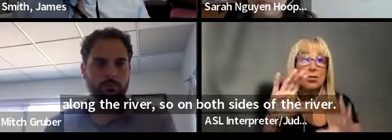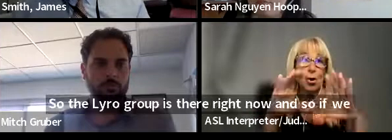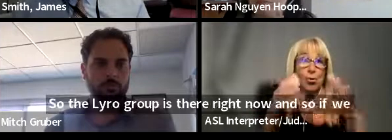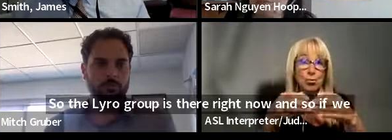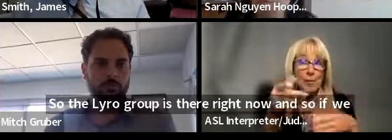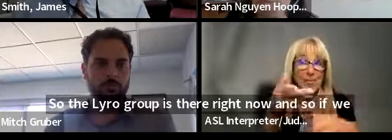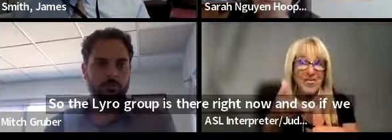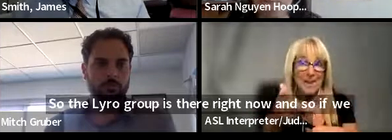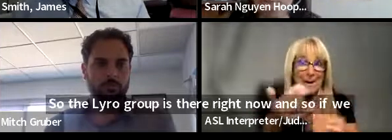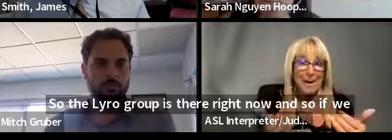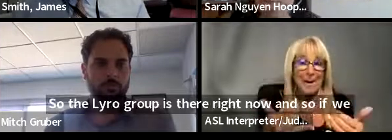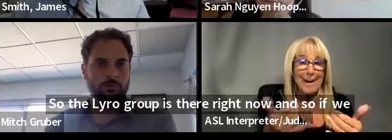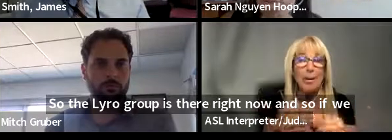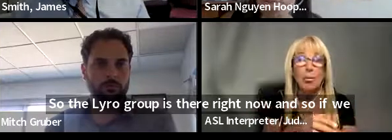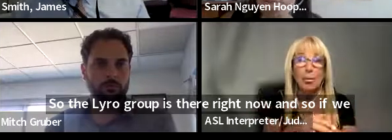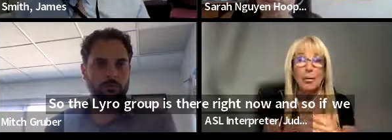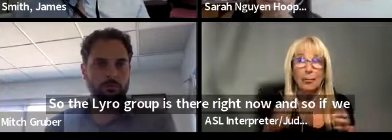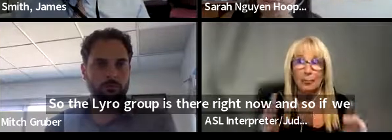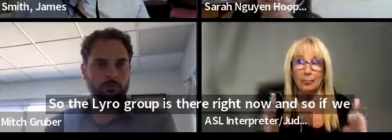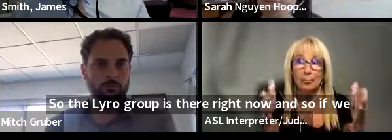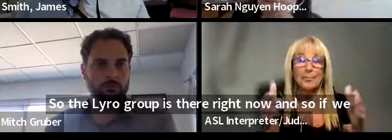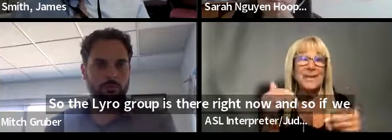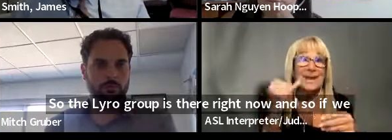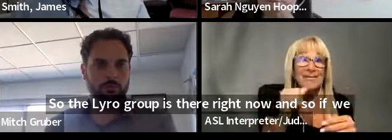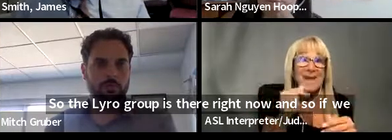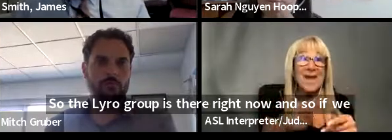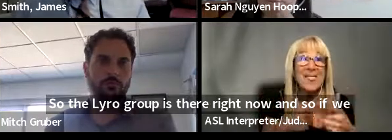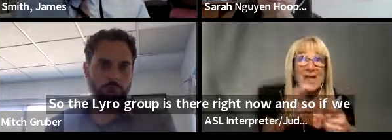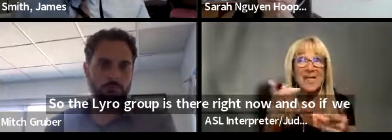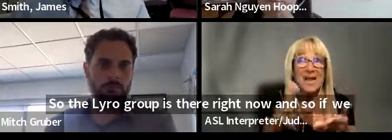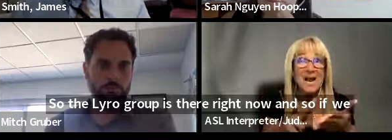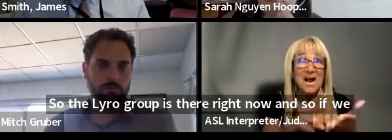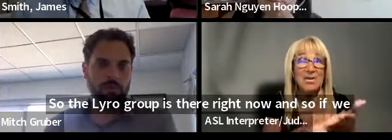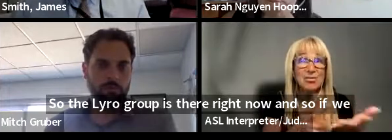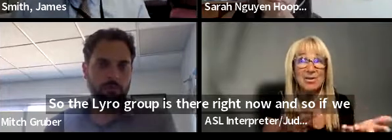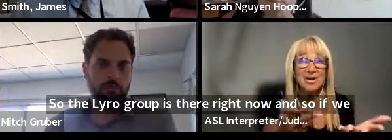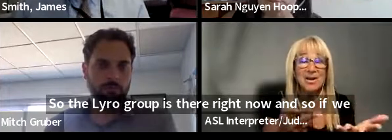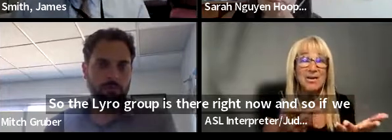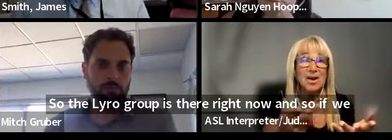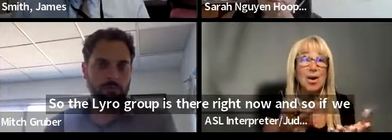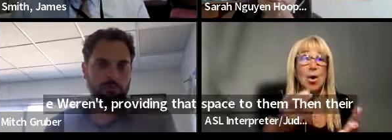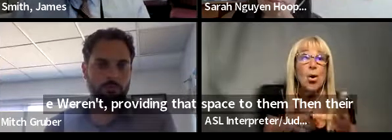that space to them, then their contract would just be that much more for them to have a field office.